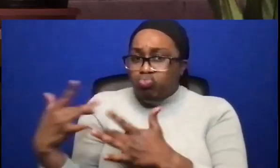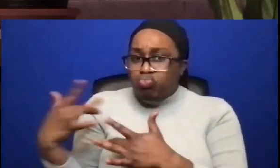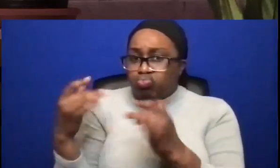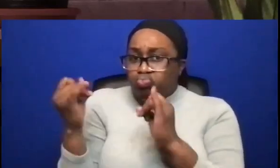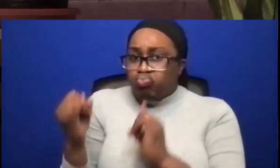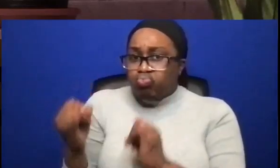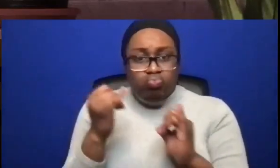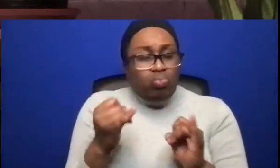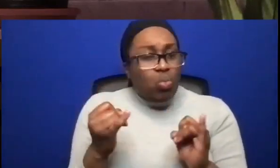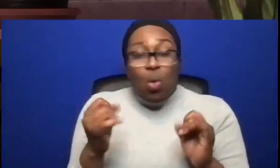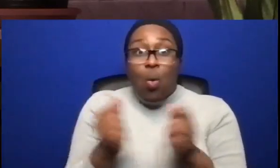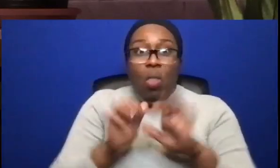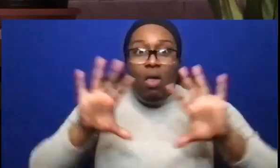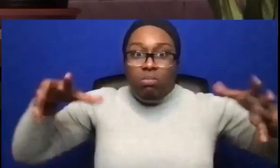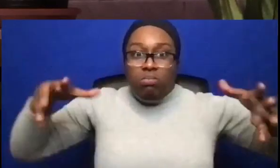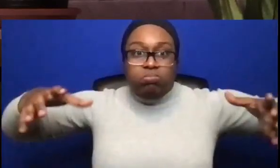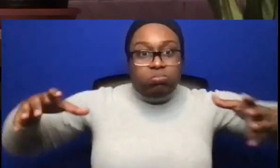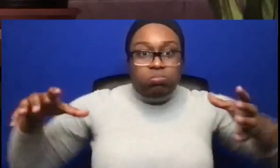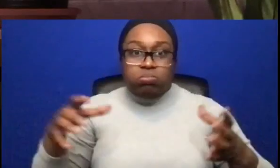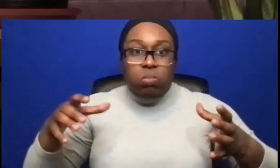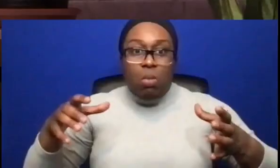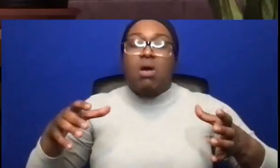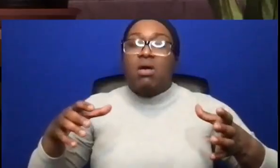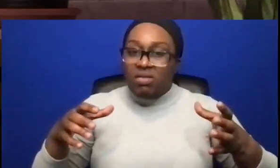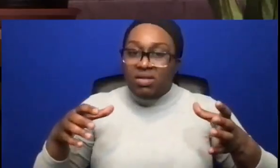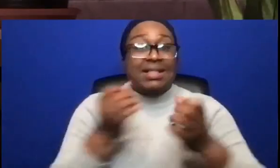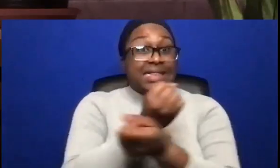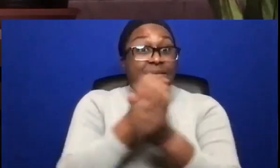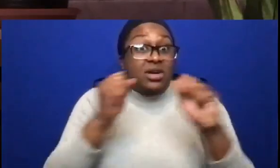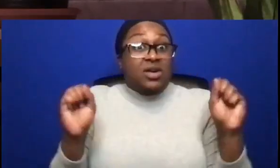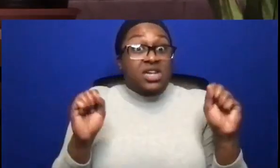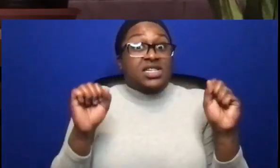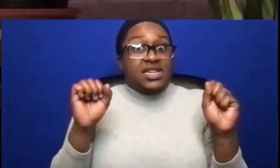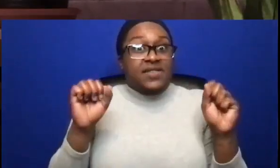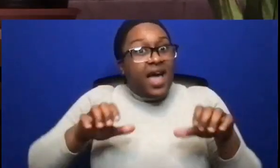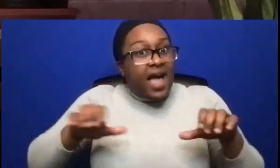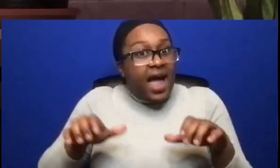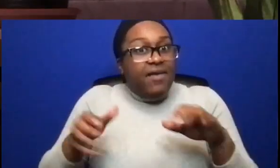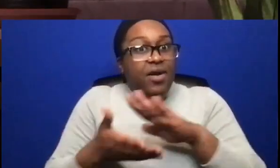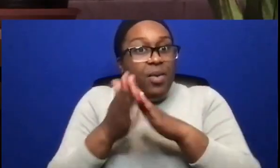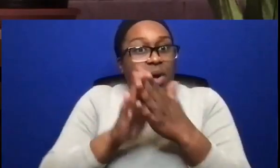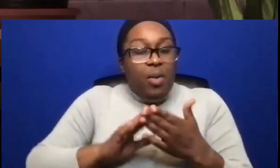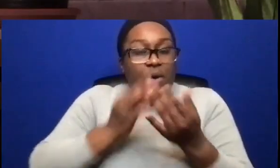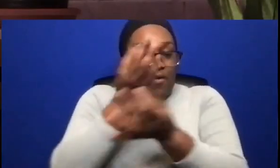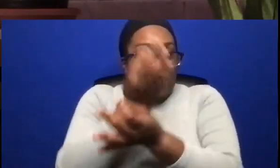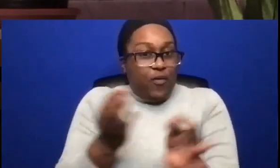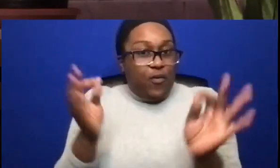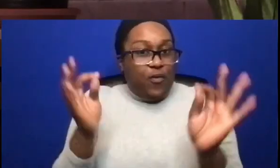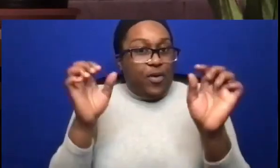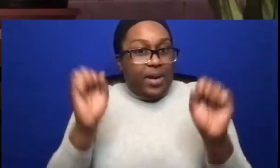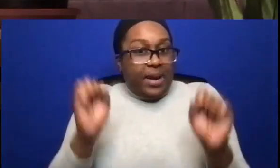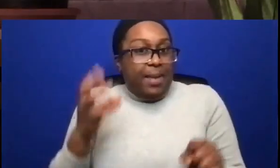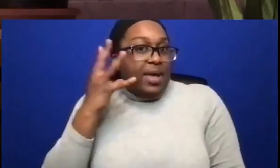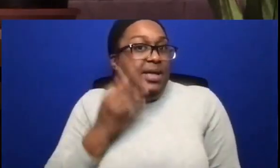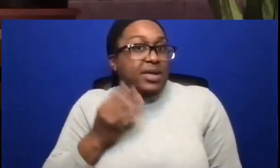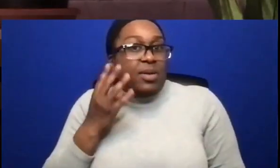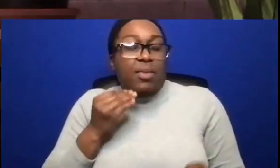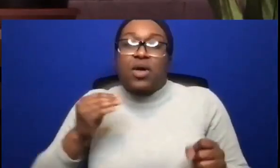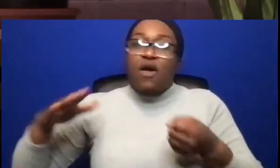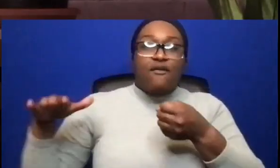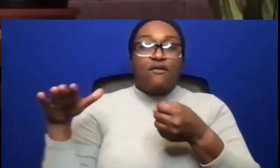the collective. Liberation is the act of creating freedom that can be experienced